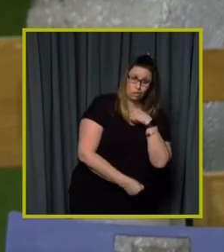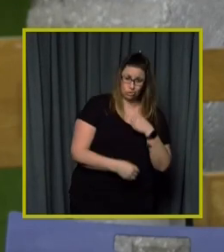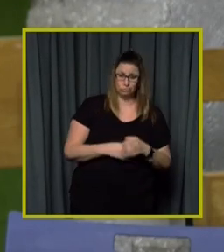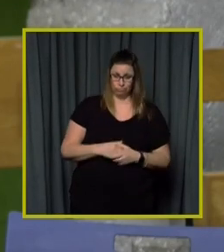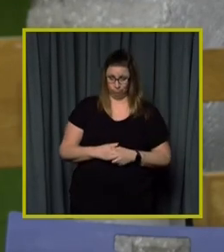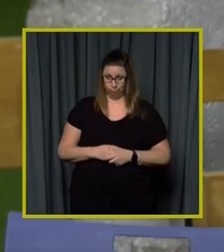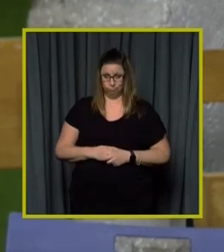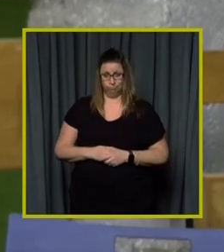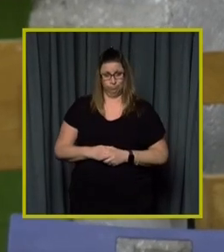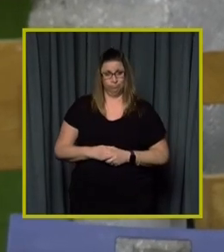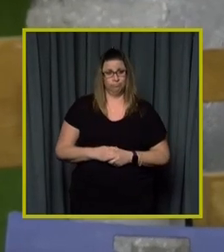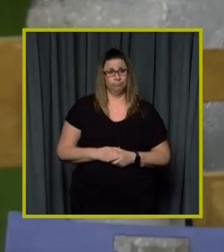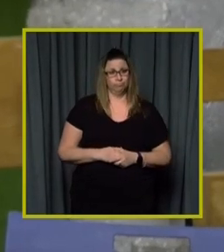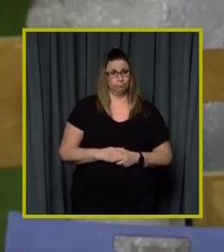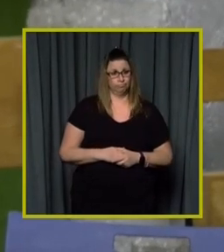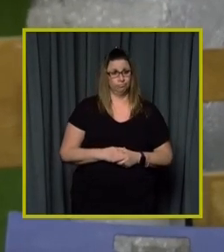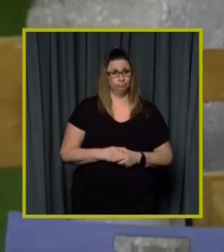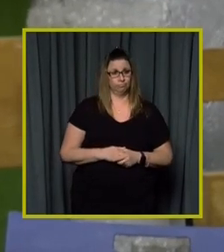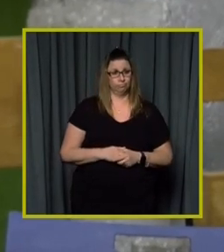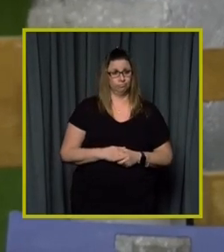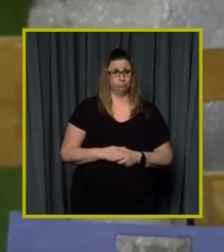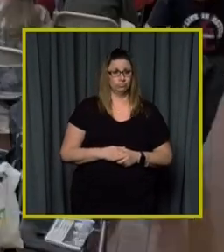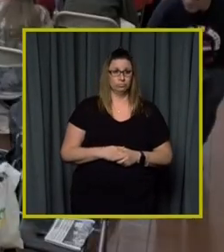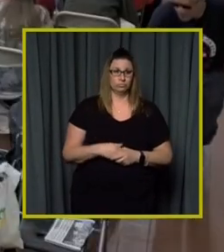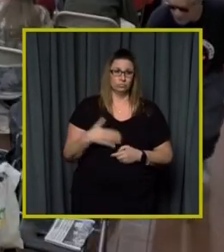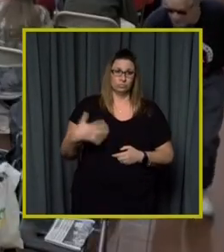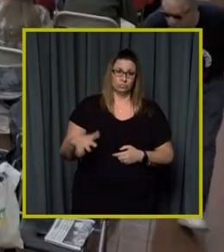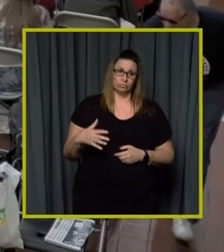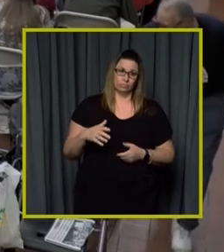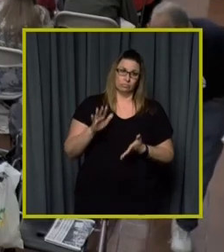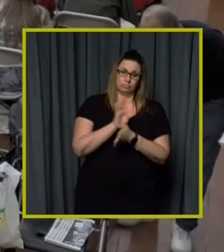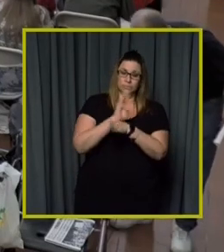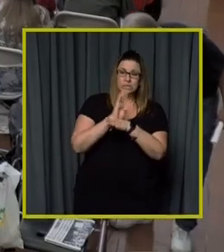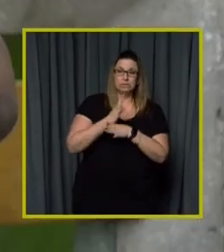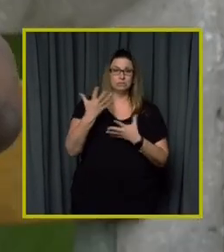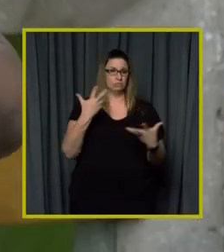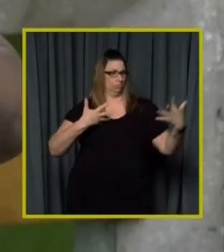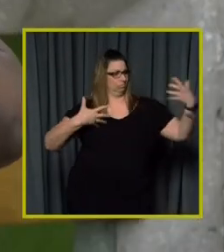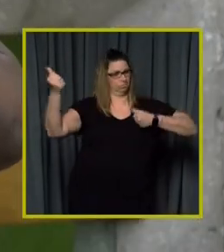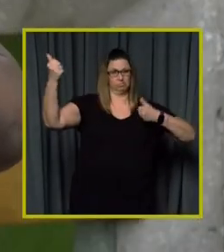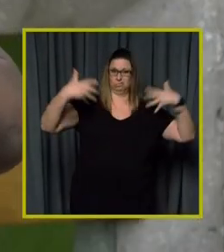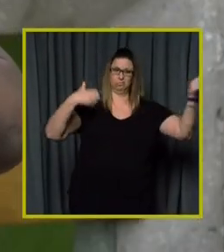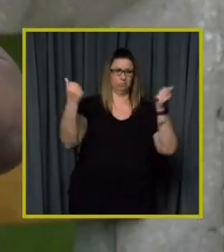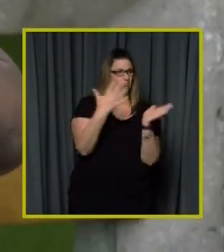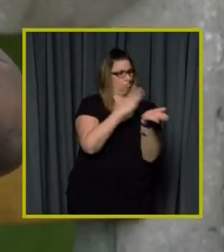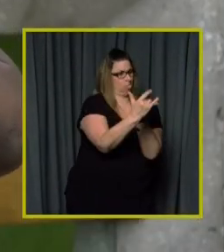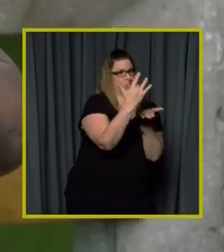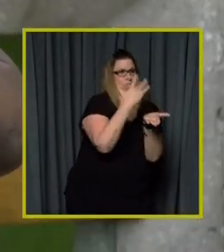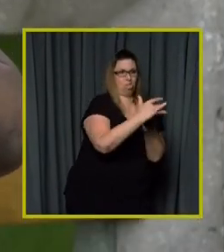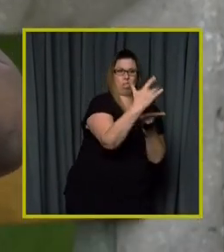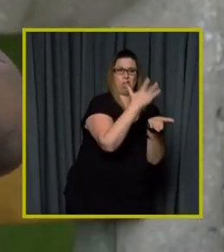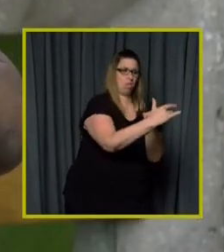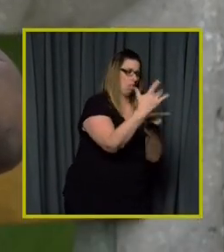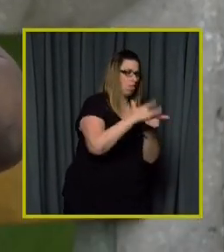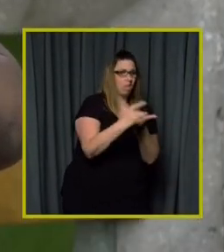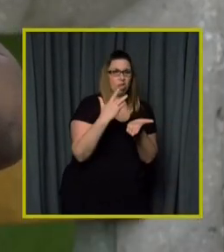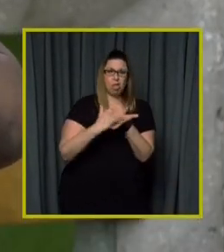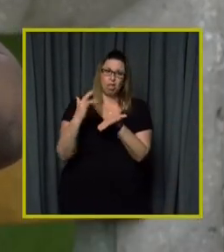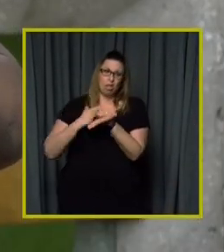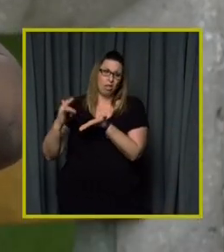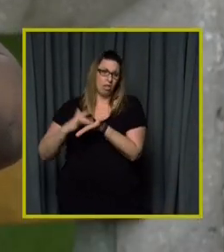You are constantly raped by corporate greed. I lived without my water, with it being